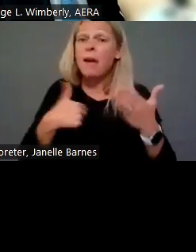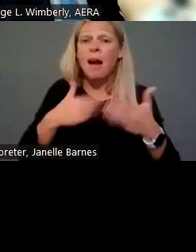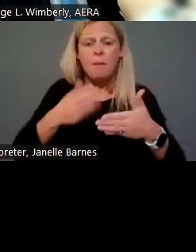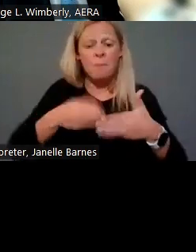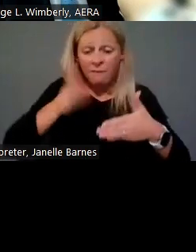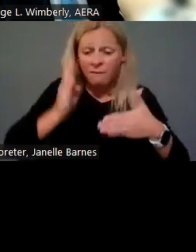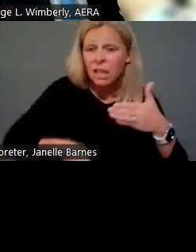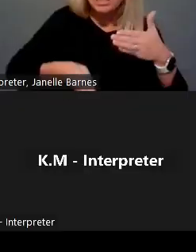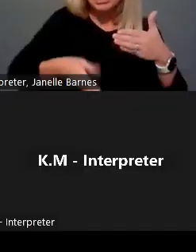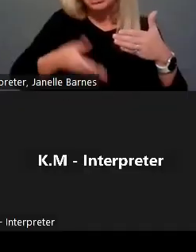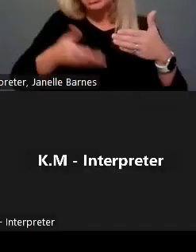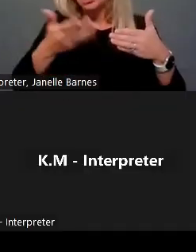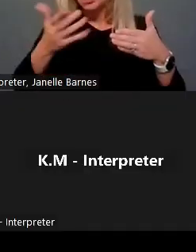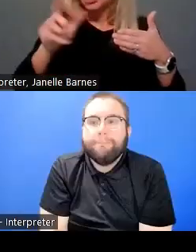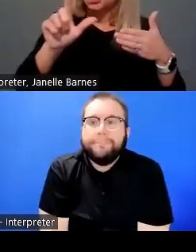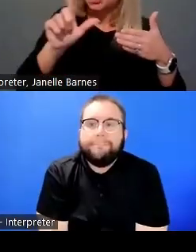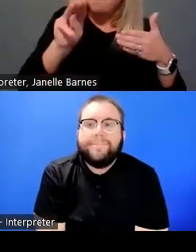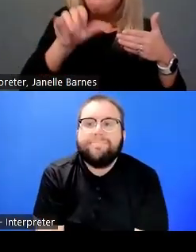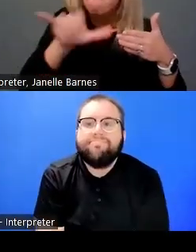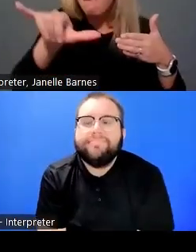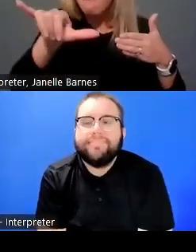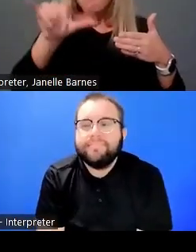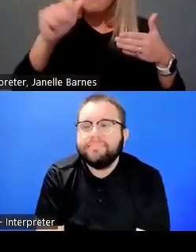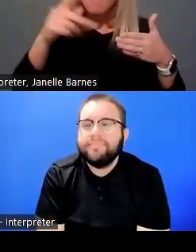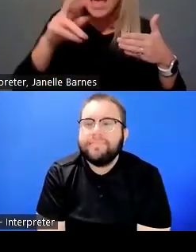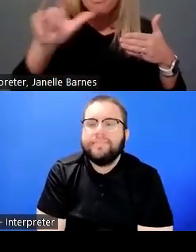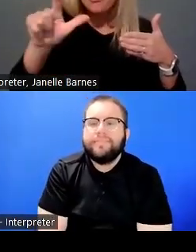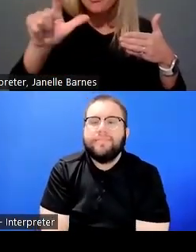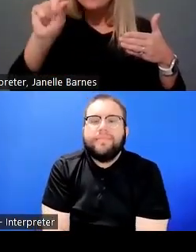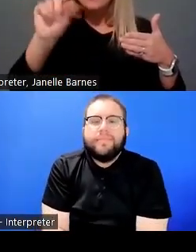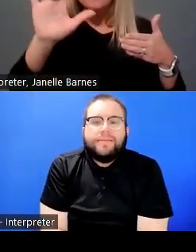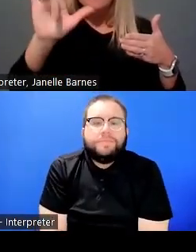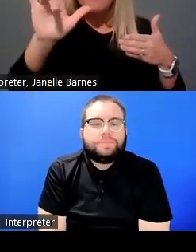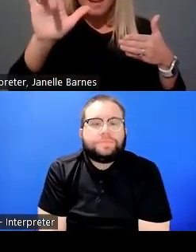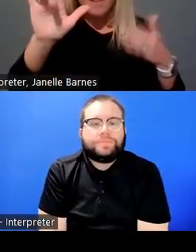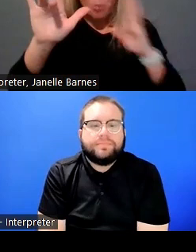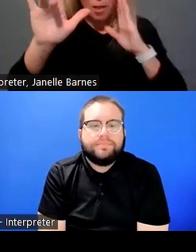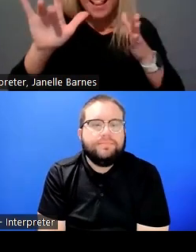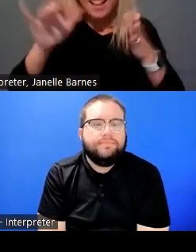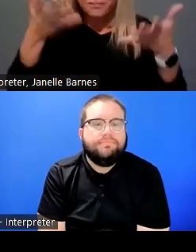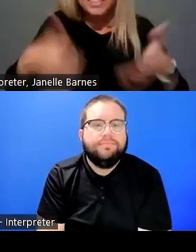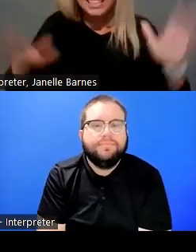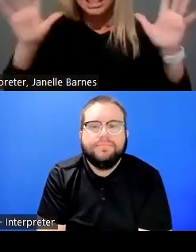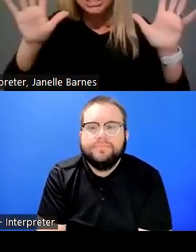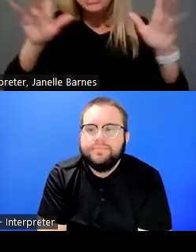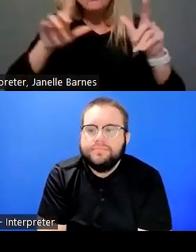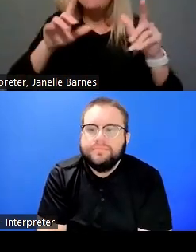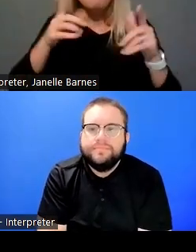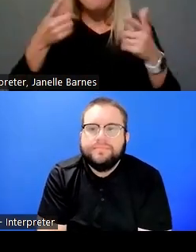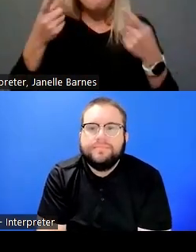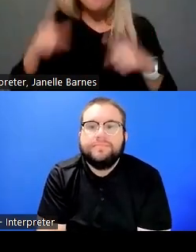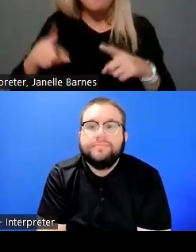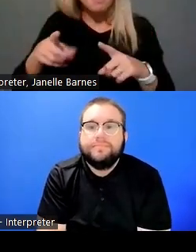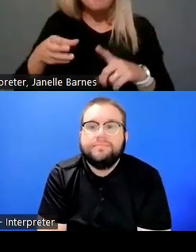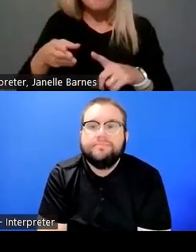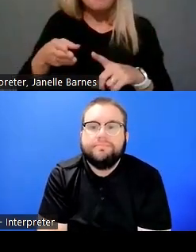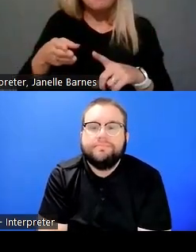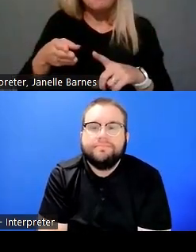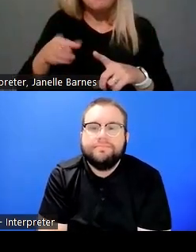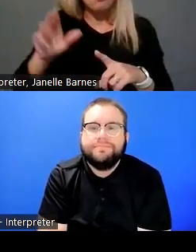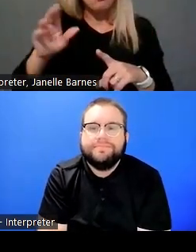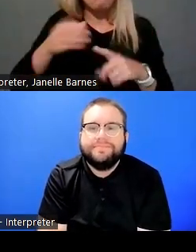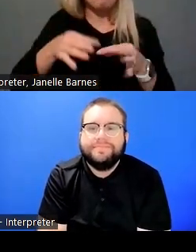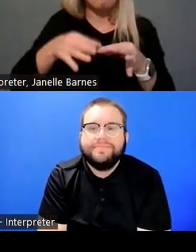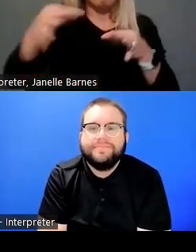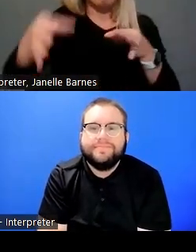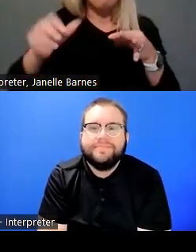to finish in, say, May or April 2025, and it ends up being August of 2025, that's